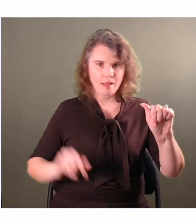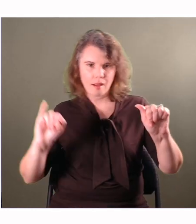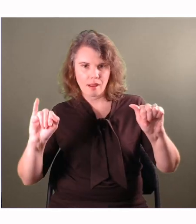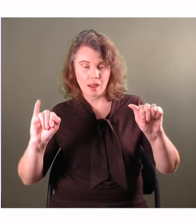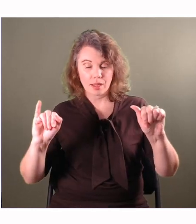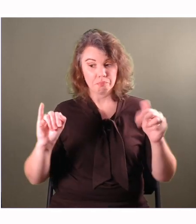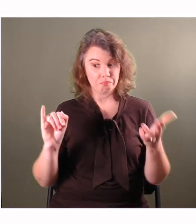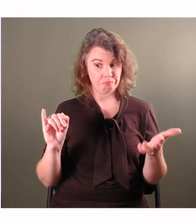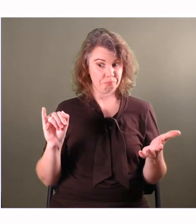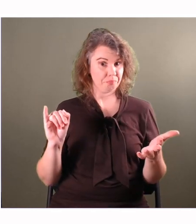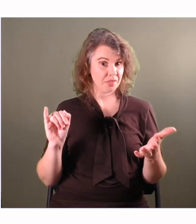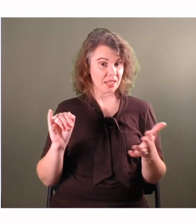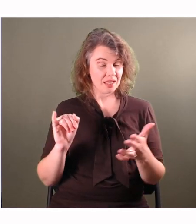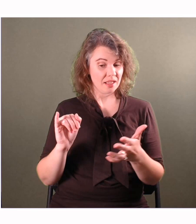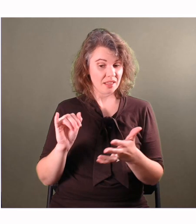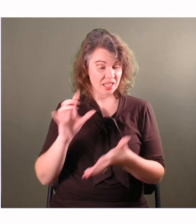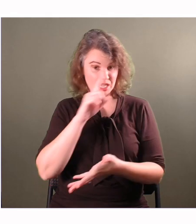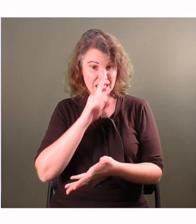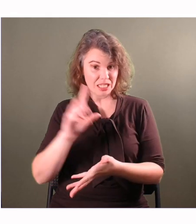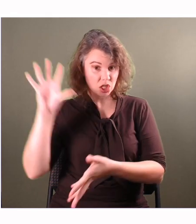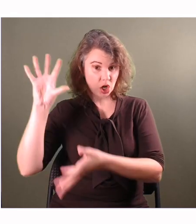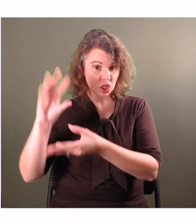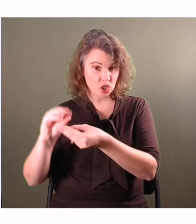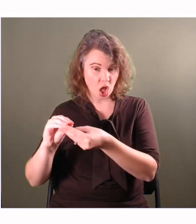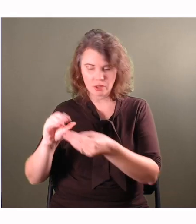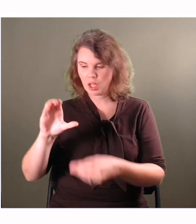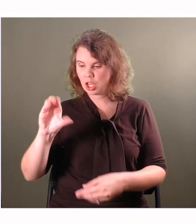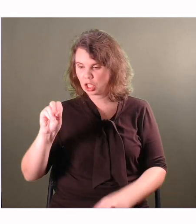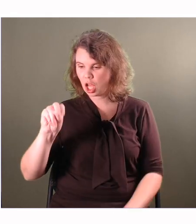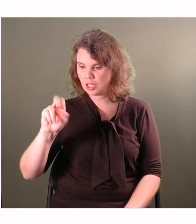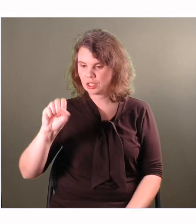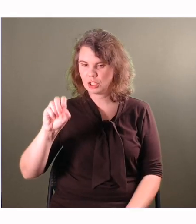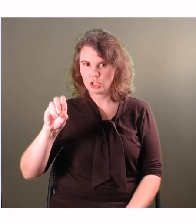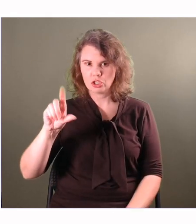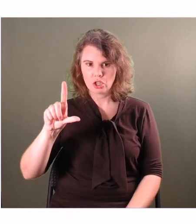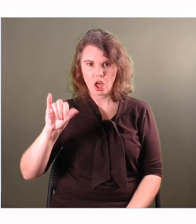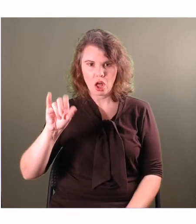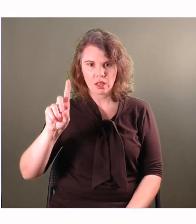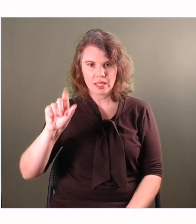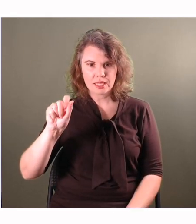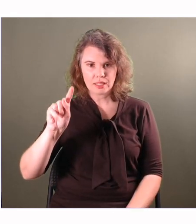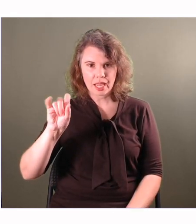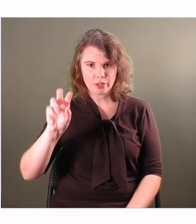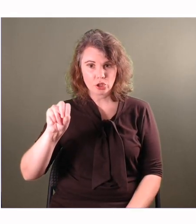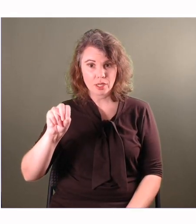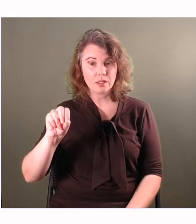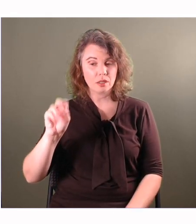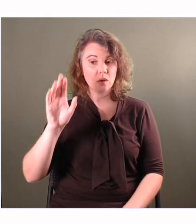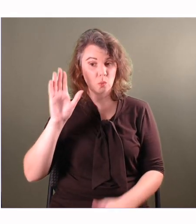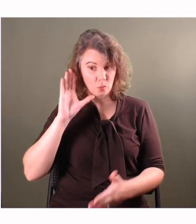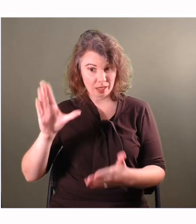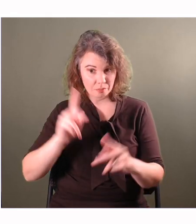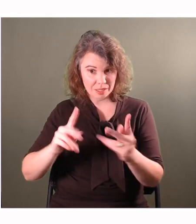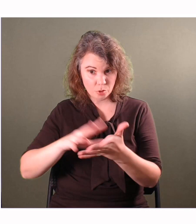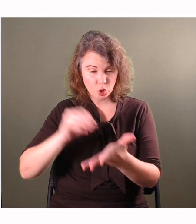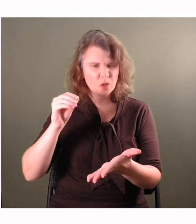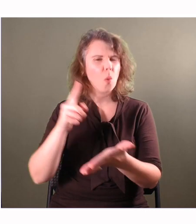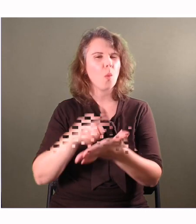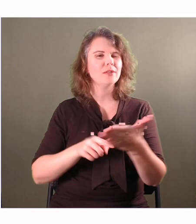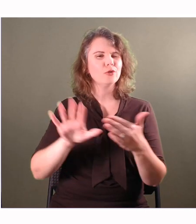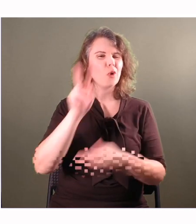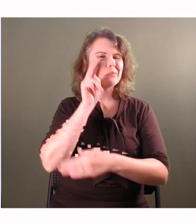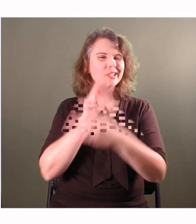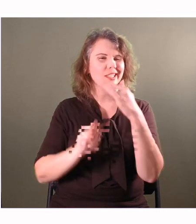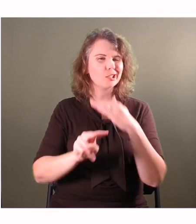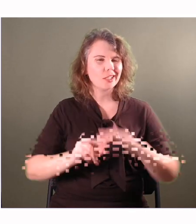we'll see what happens. Is there going to be consolidation? Is the rule going to emerge when things are blocked? Well, what would